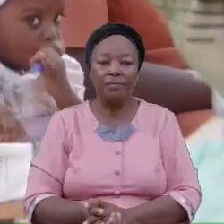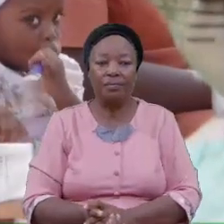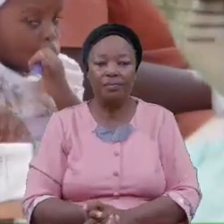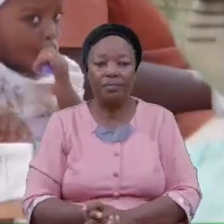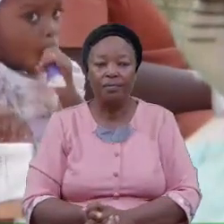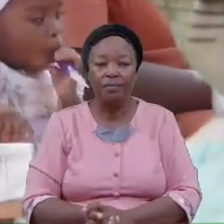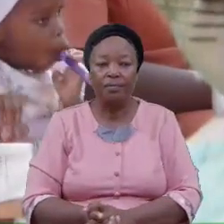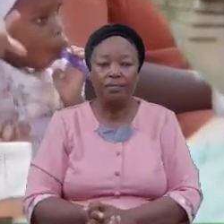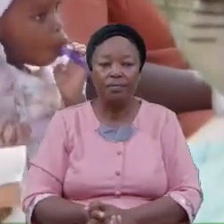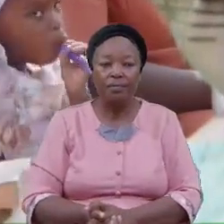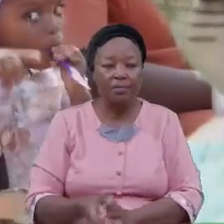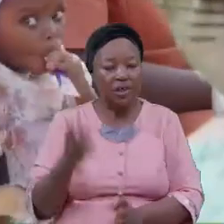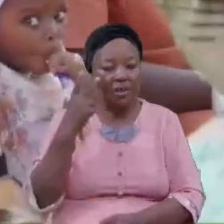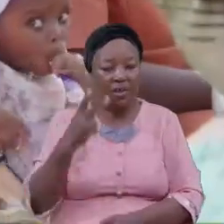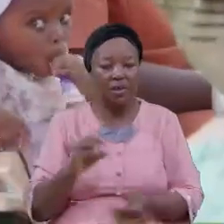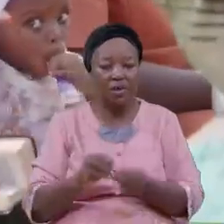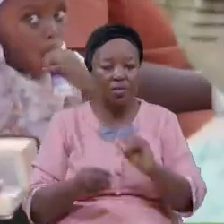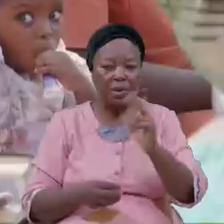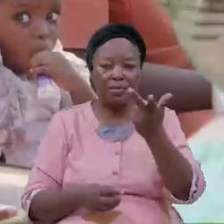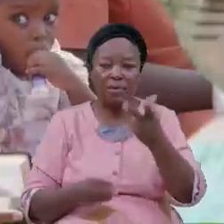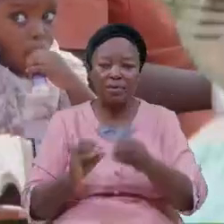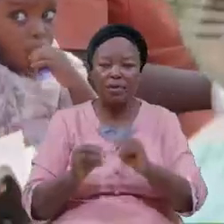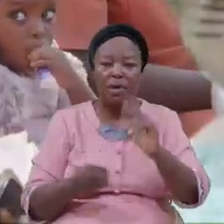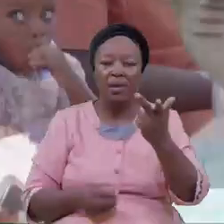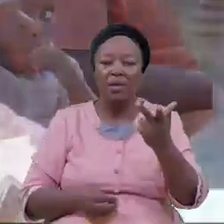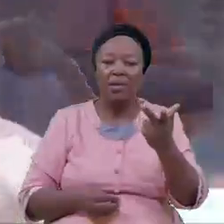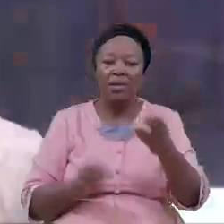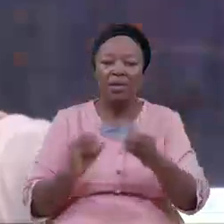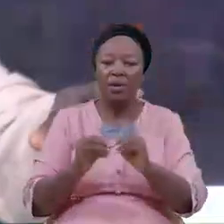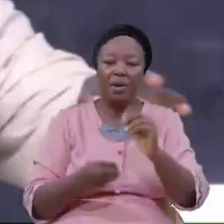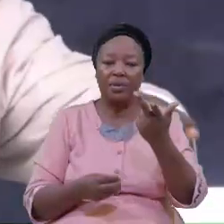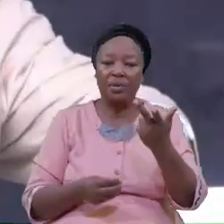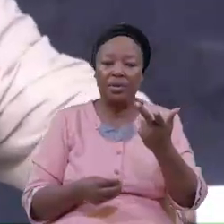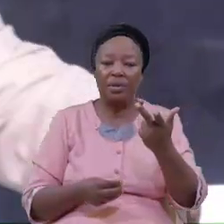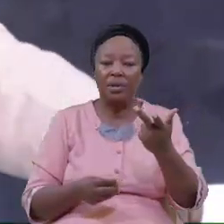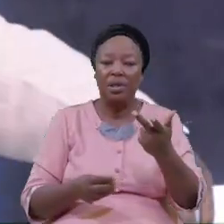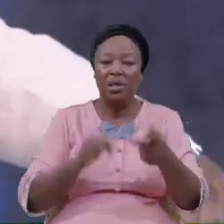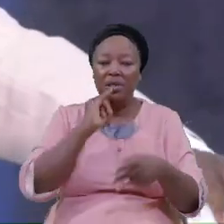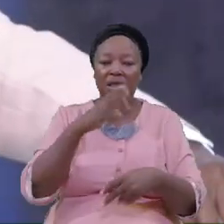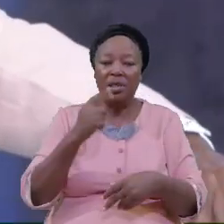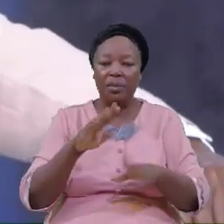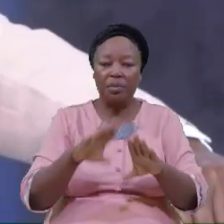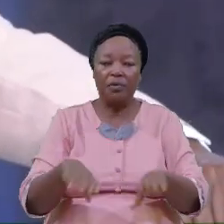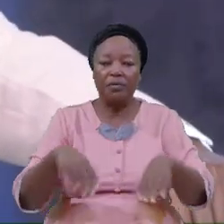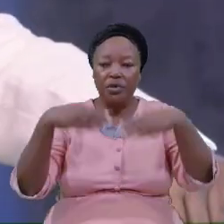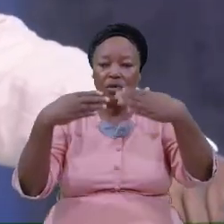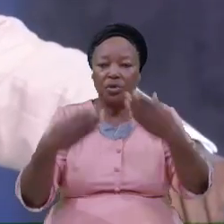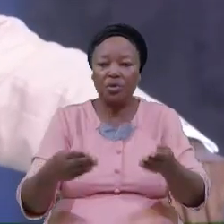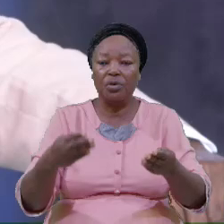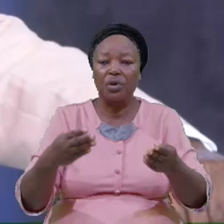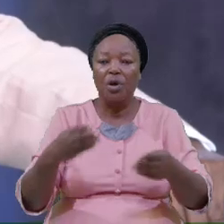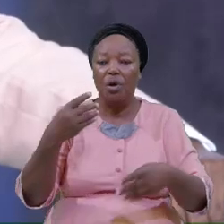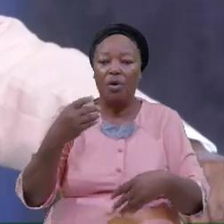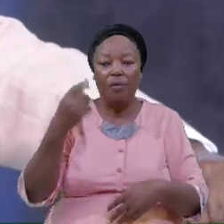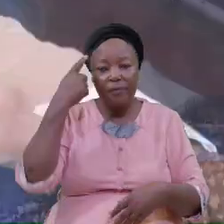Look at number three here. Number three is the provision of pure heart